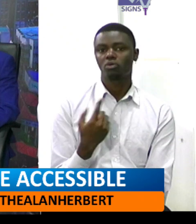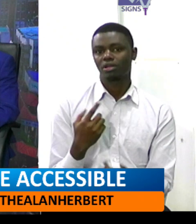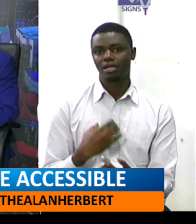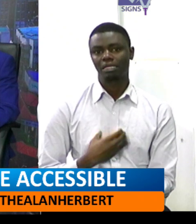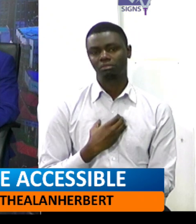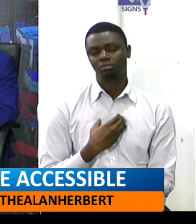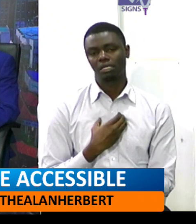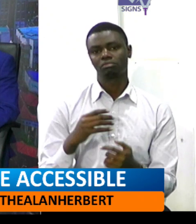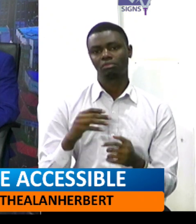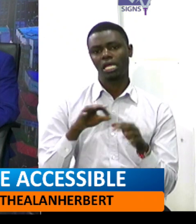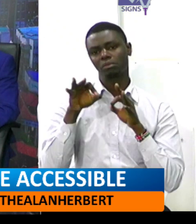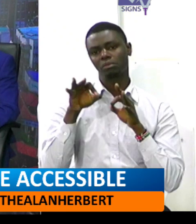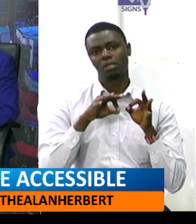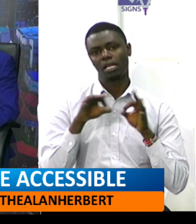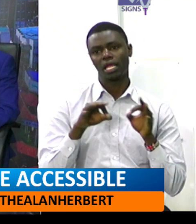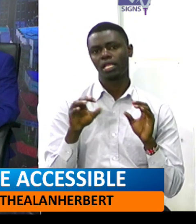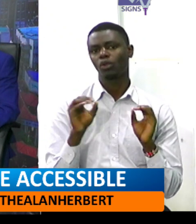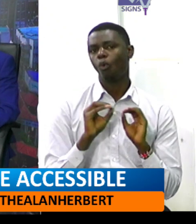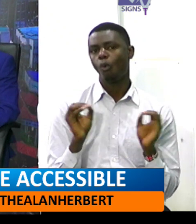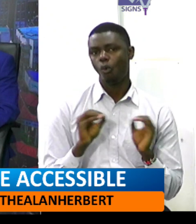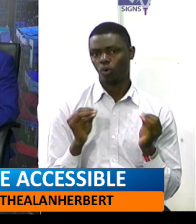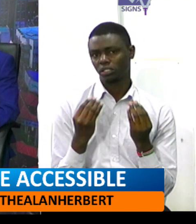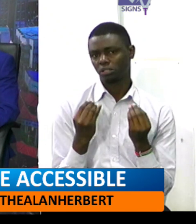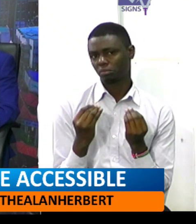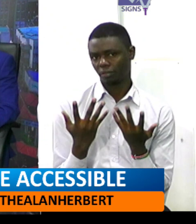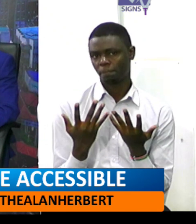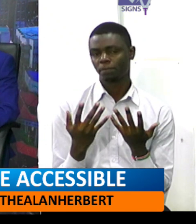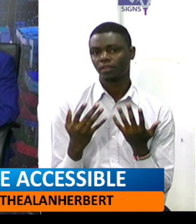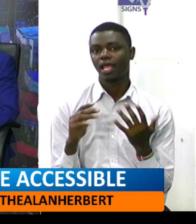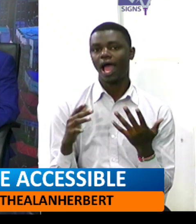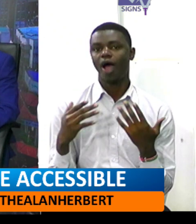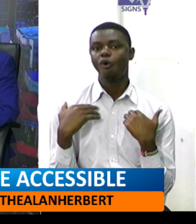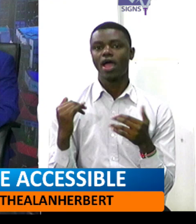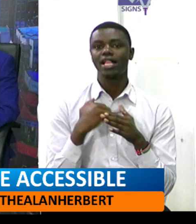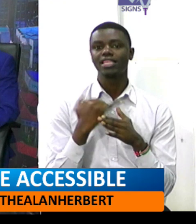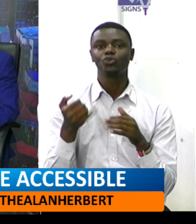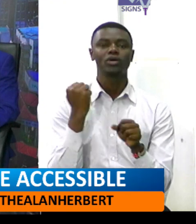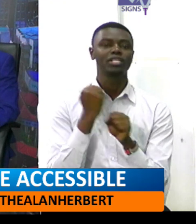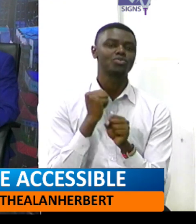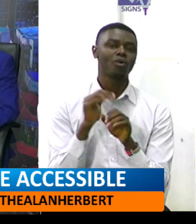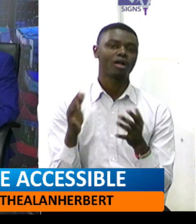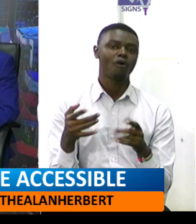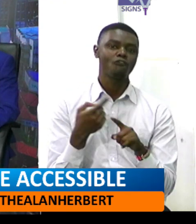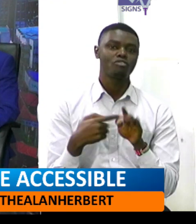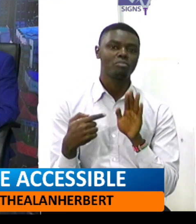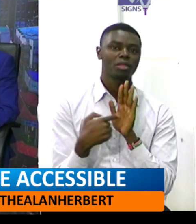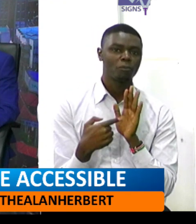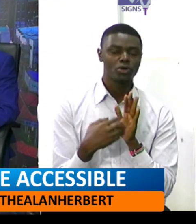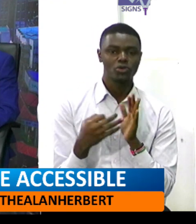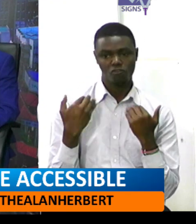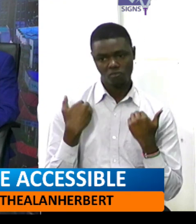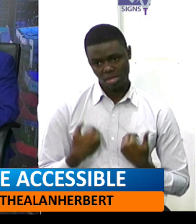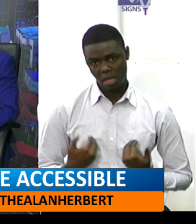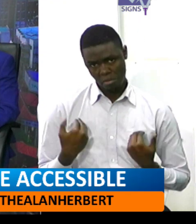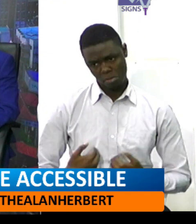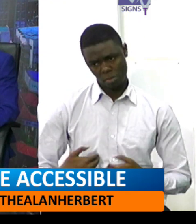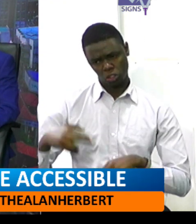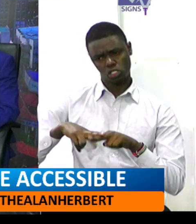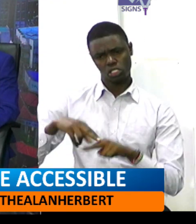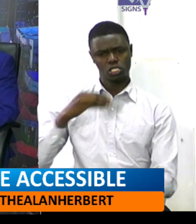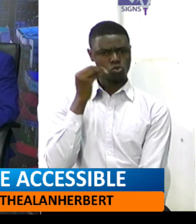really broken down in the simplest terms how health insurance works, from the point of me now seated in my